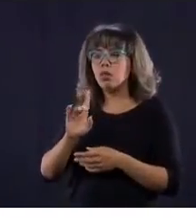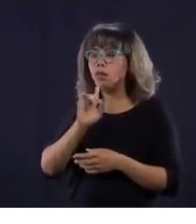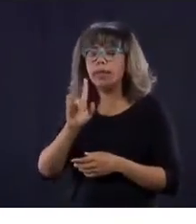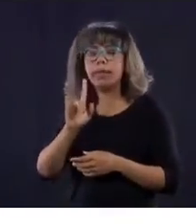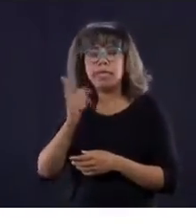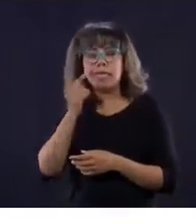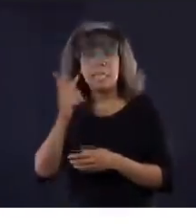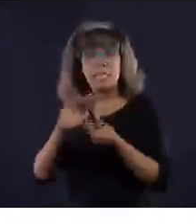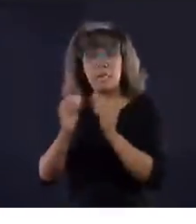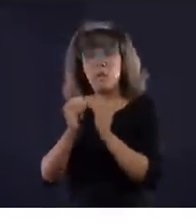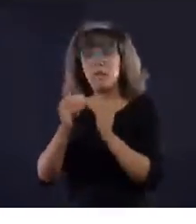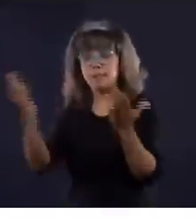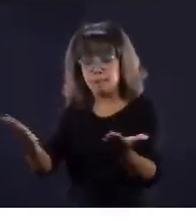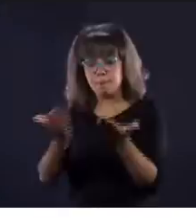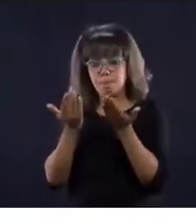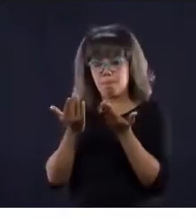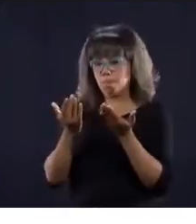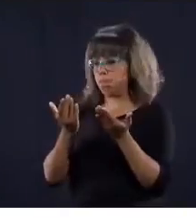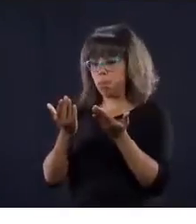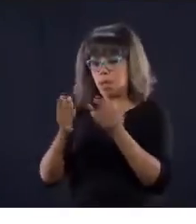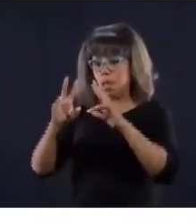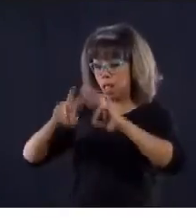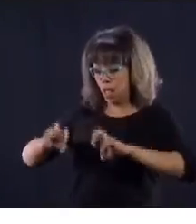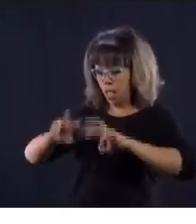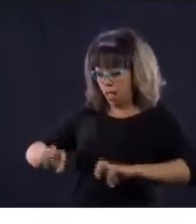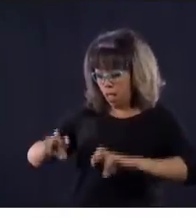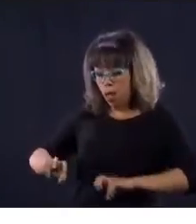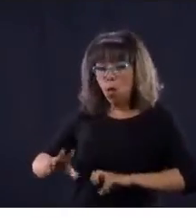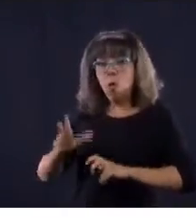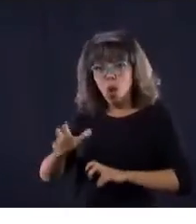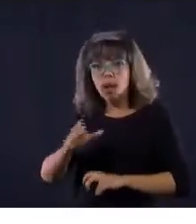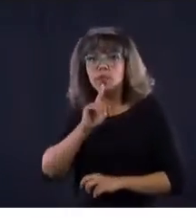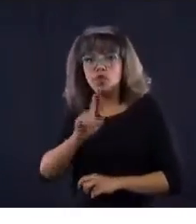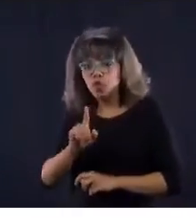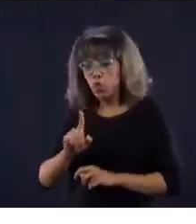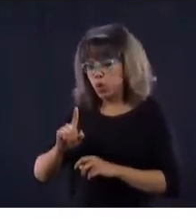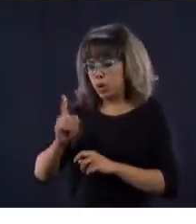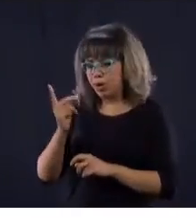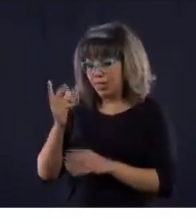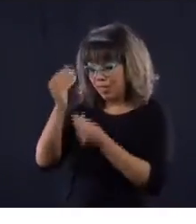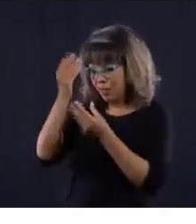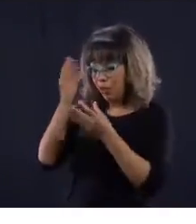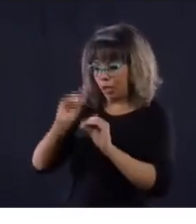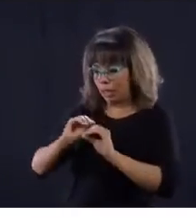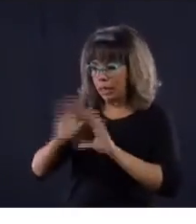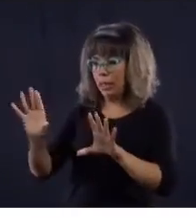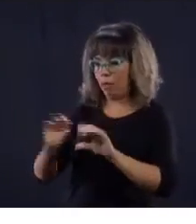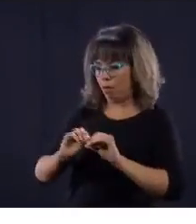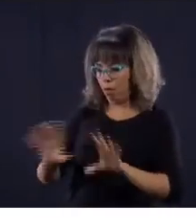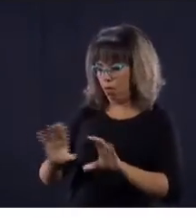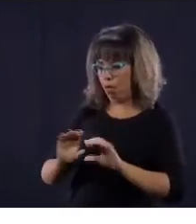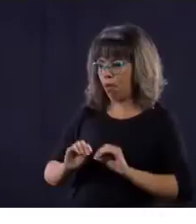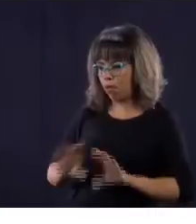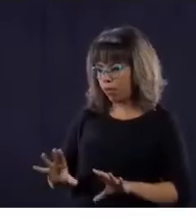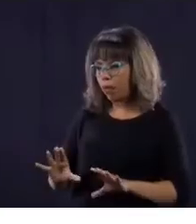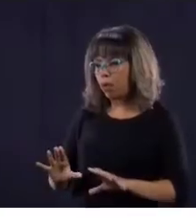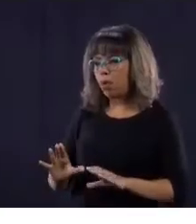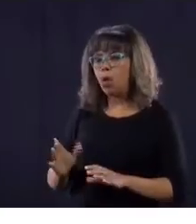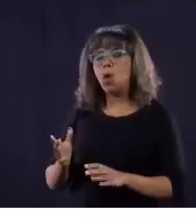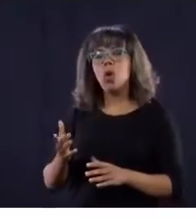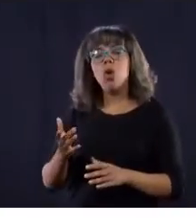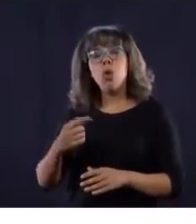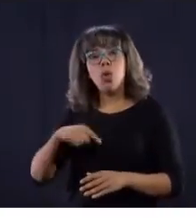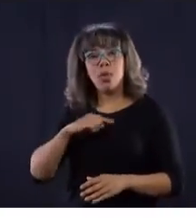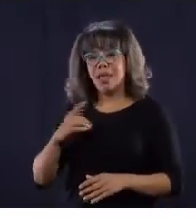and take decisions based on that. So we are confirming the impression of Dr. Mylaine Drouin, but we are